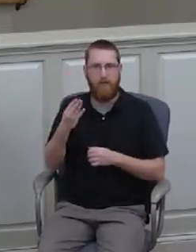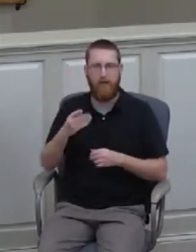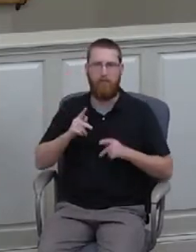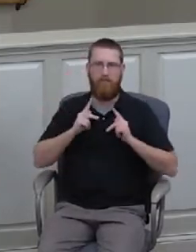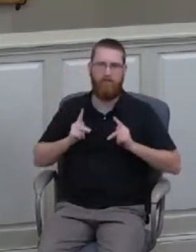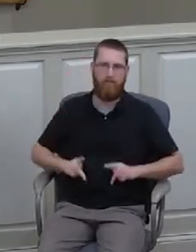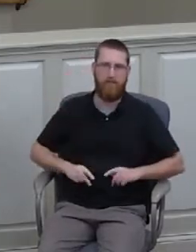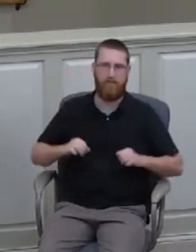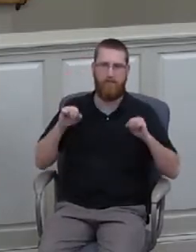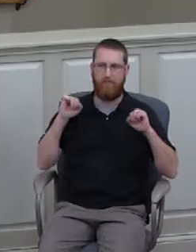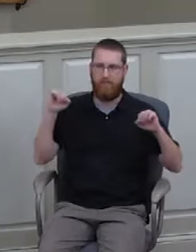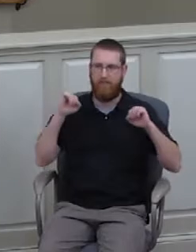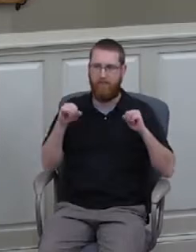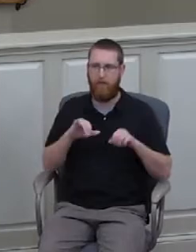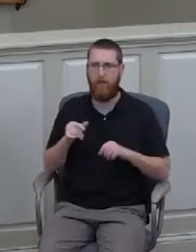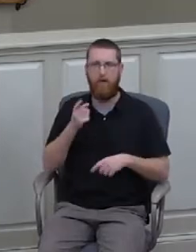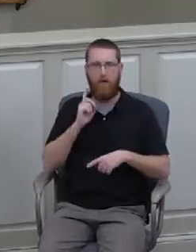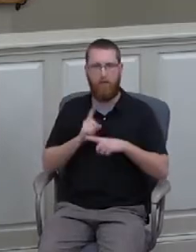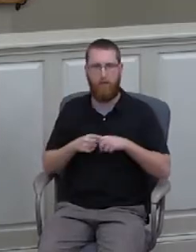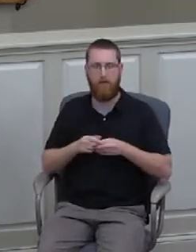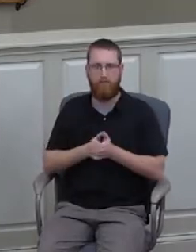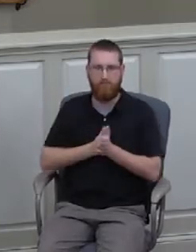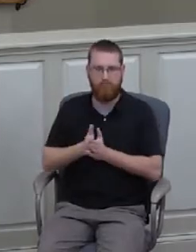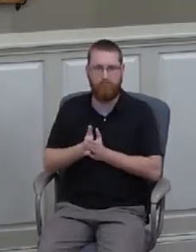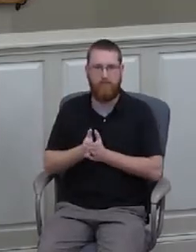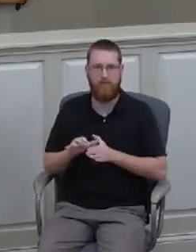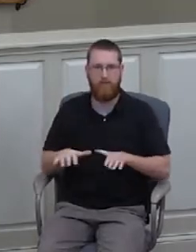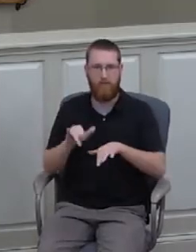physically fit, and you have to be a little mental to do it. So,